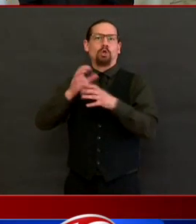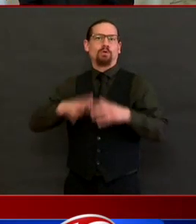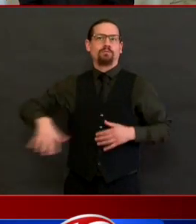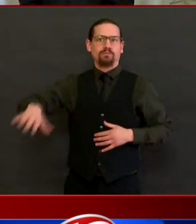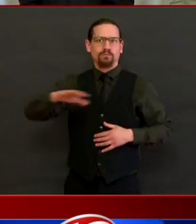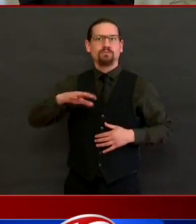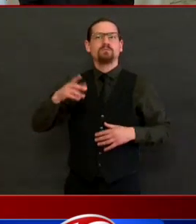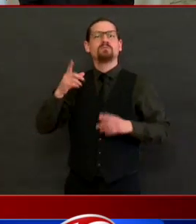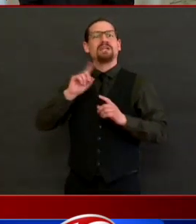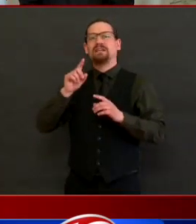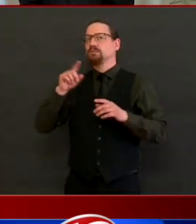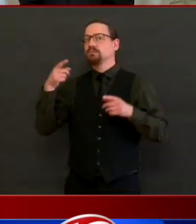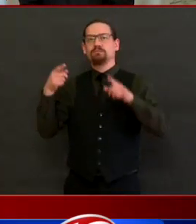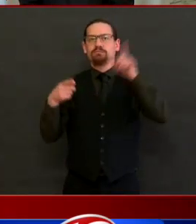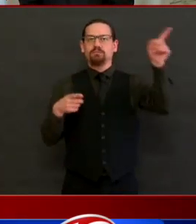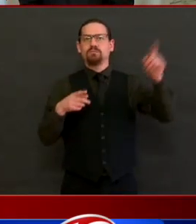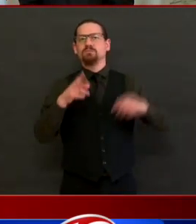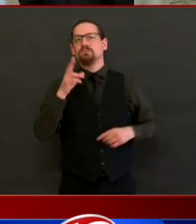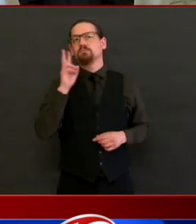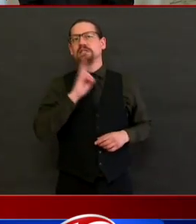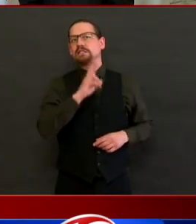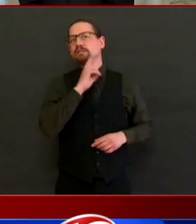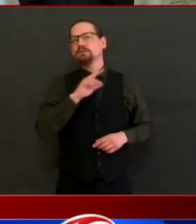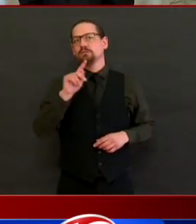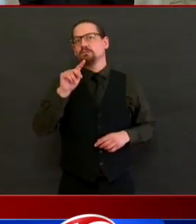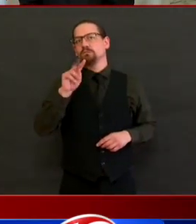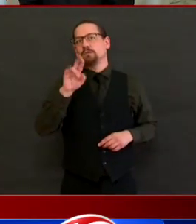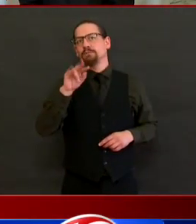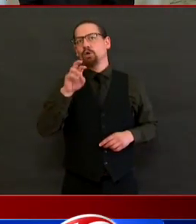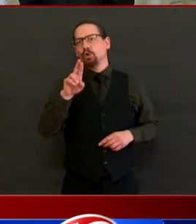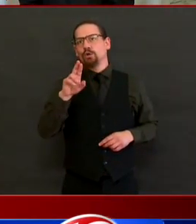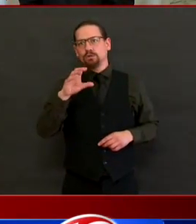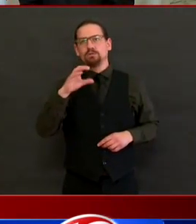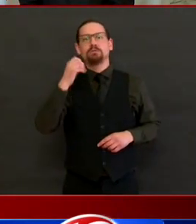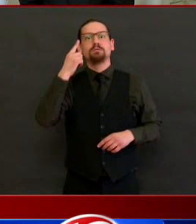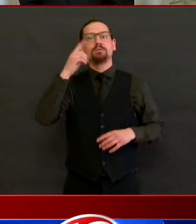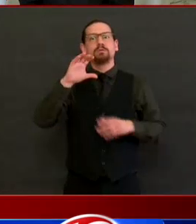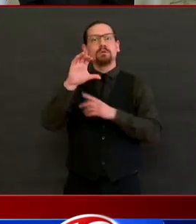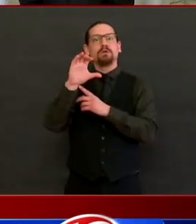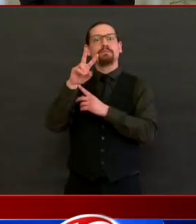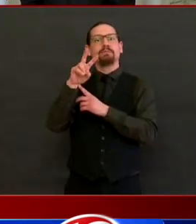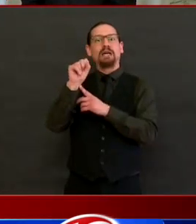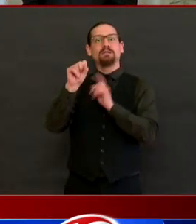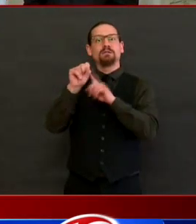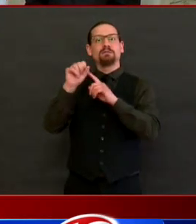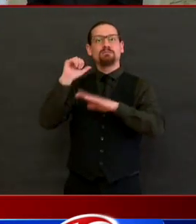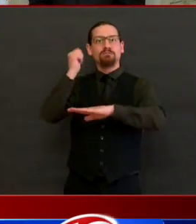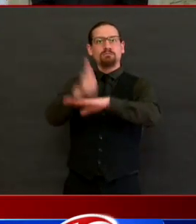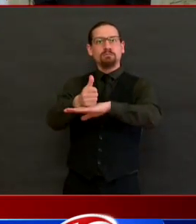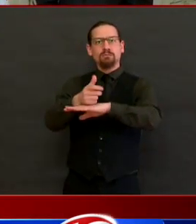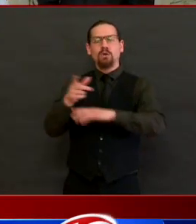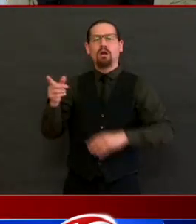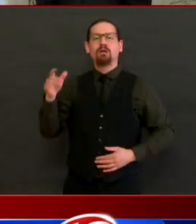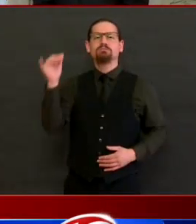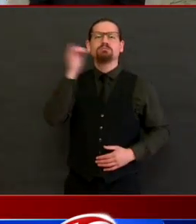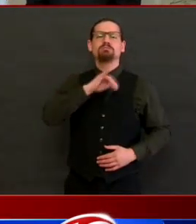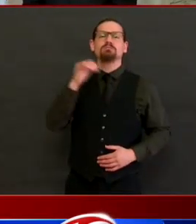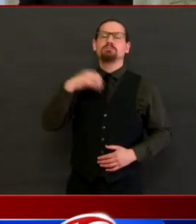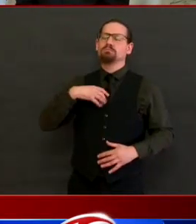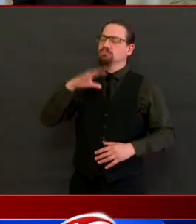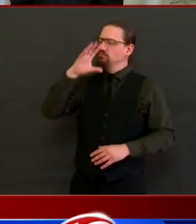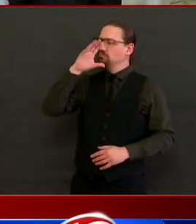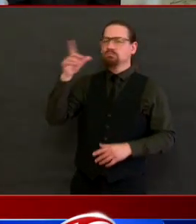CVS. CVS is phenomenal. I cannot say enough good things about the corporate partner that CVS has